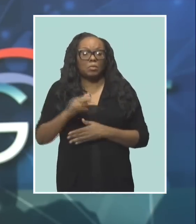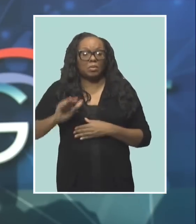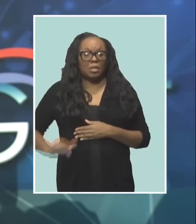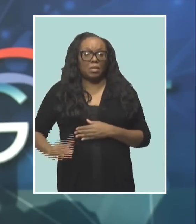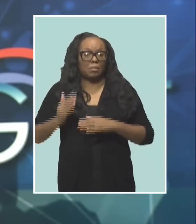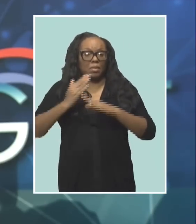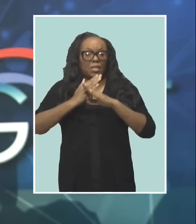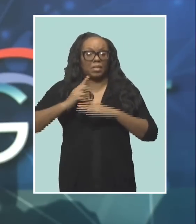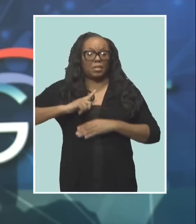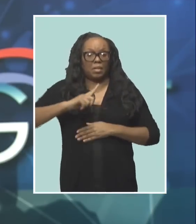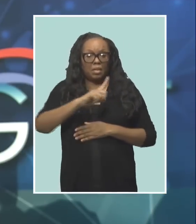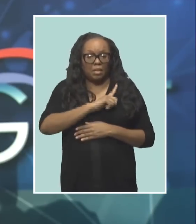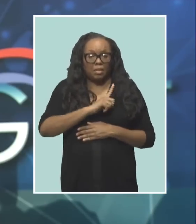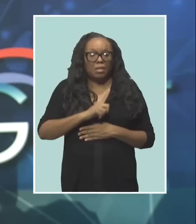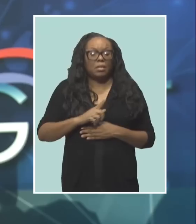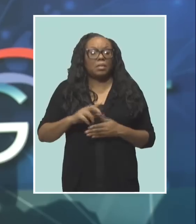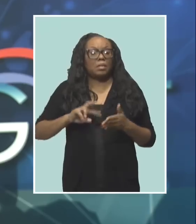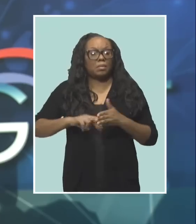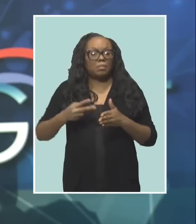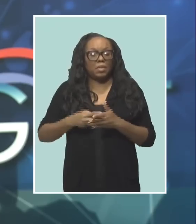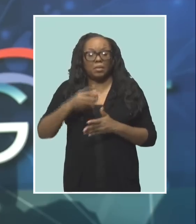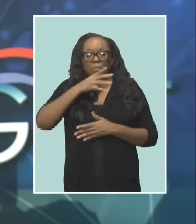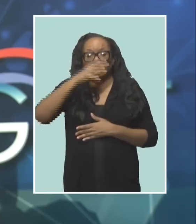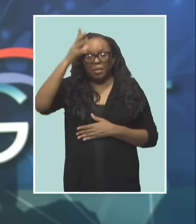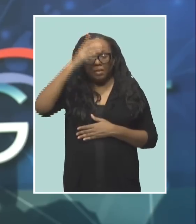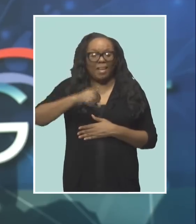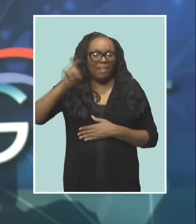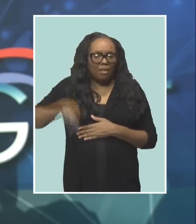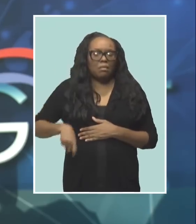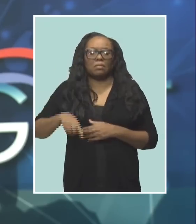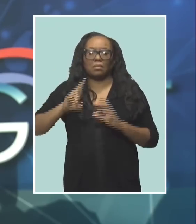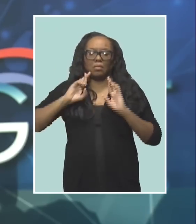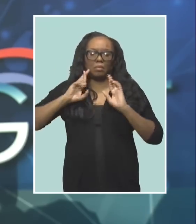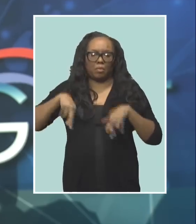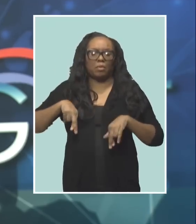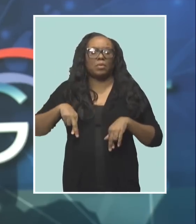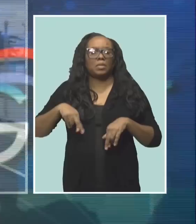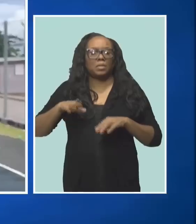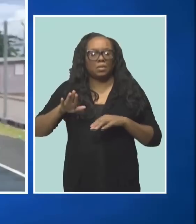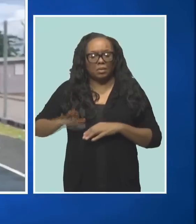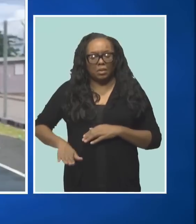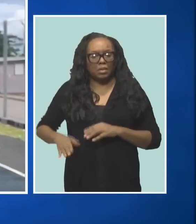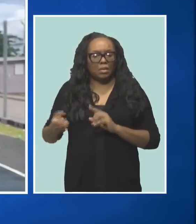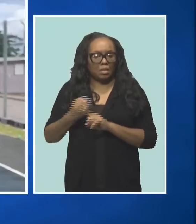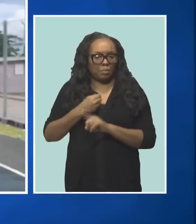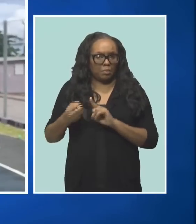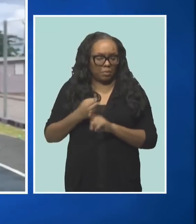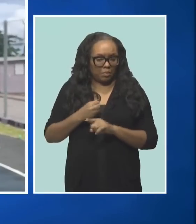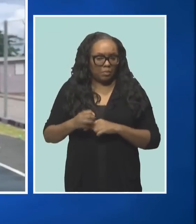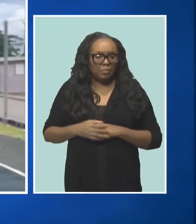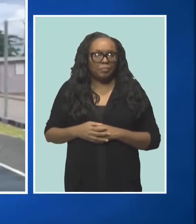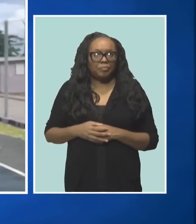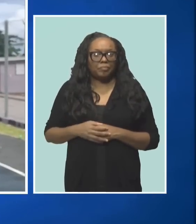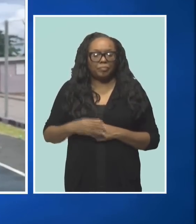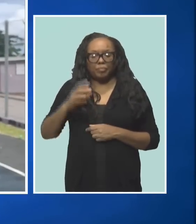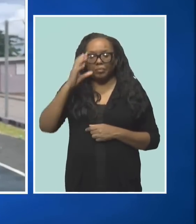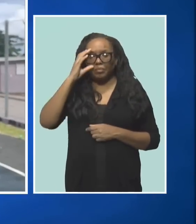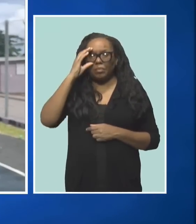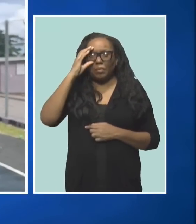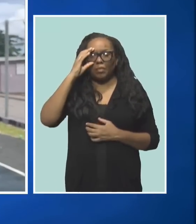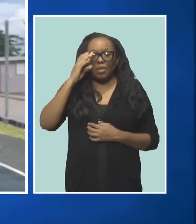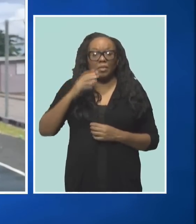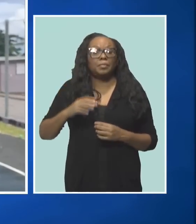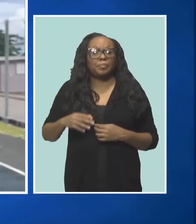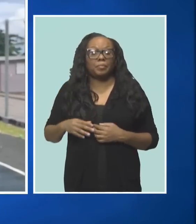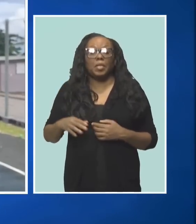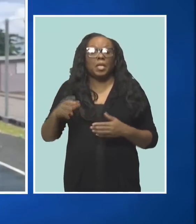this year will make it mandatory for parents to report child abuse cases. And then it would become a case where the parents don't have a